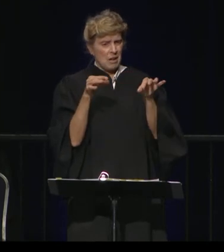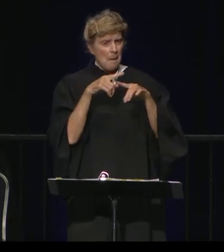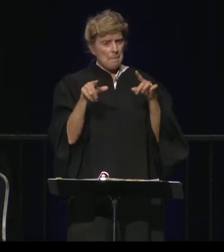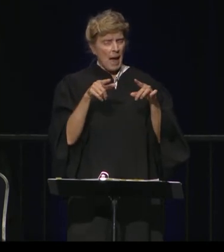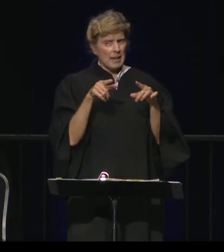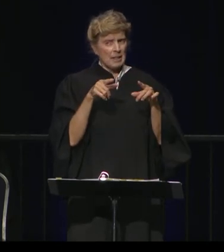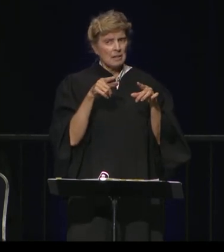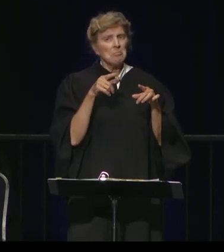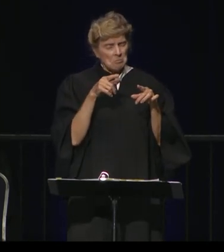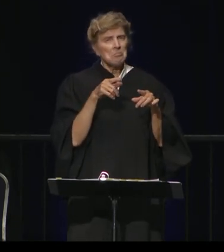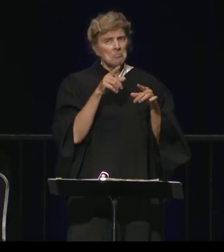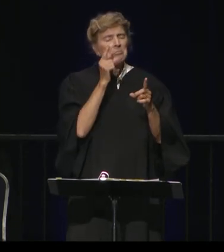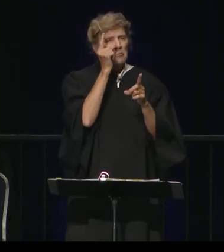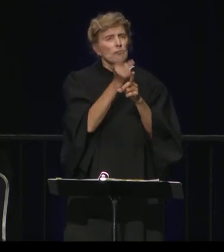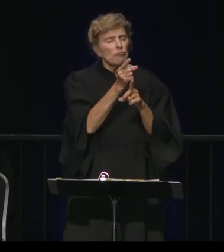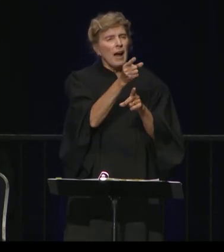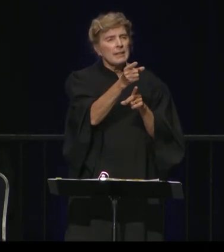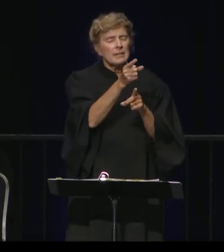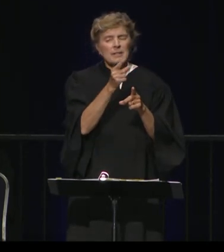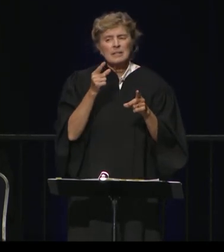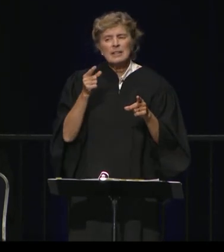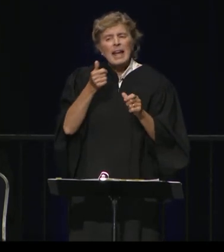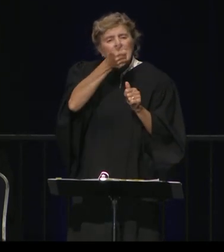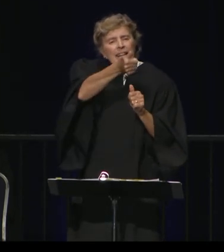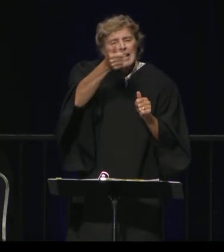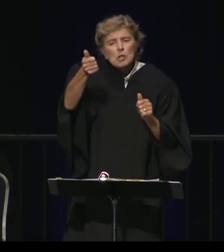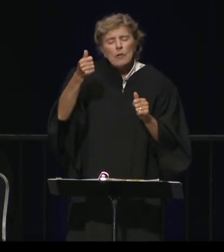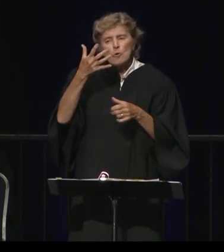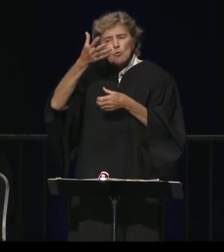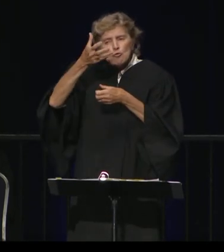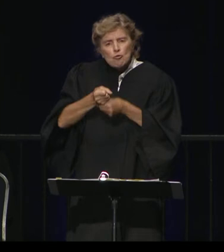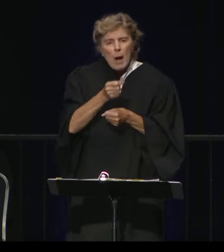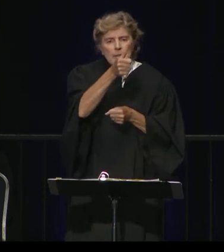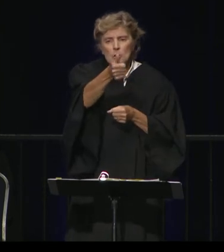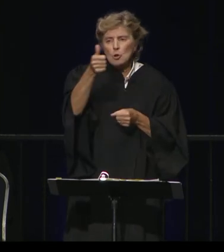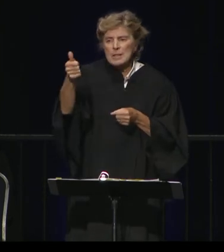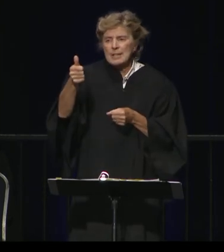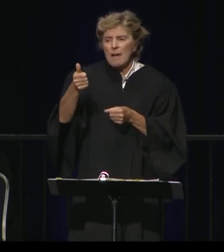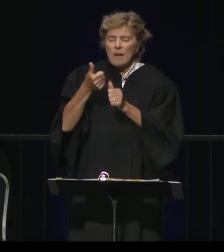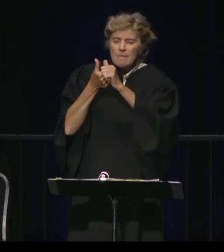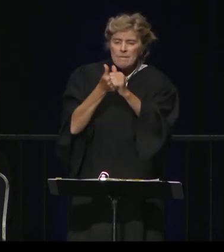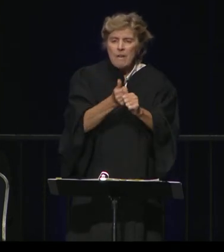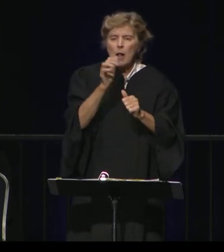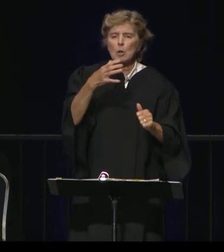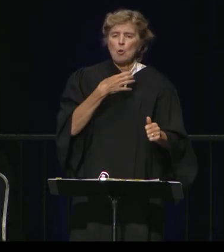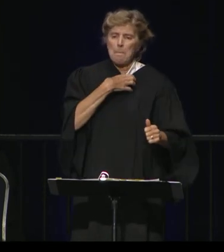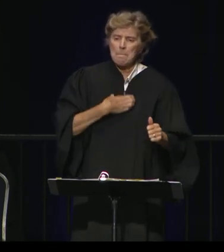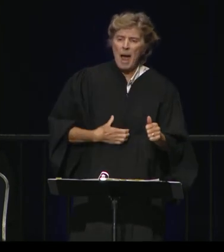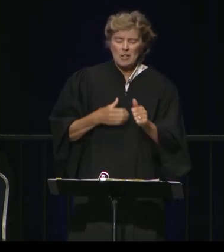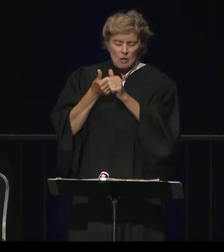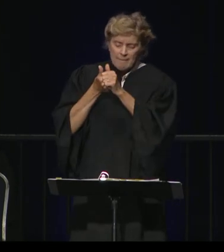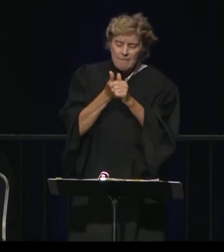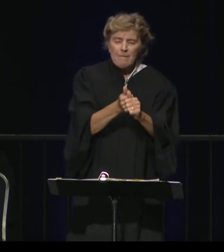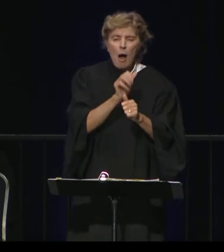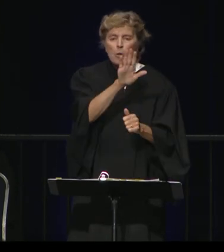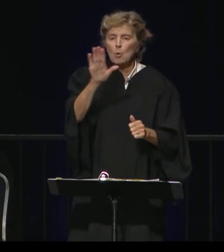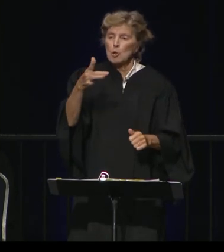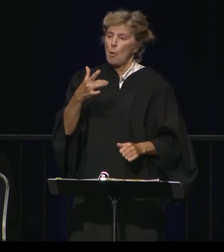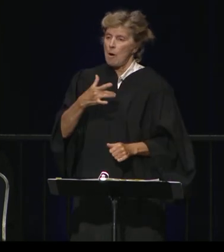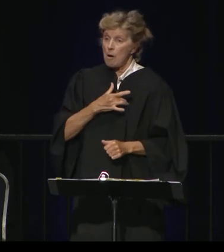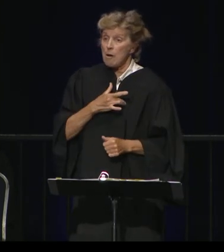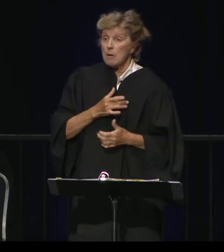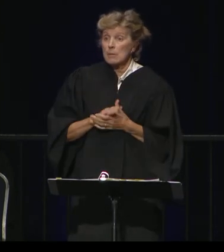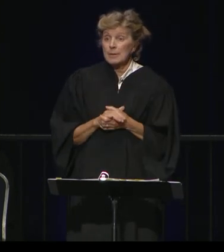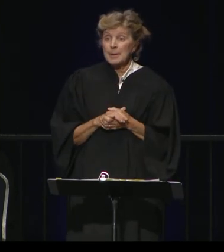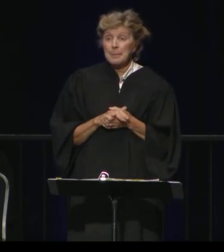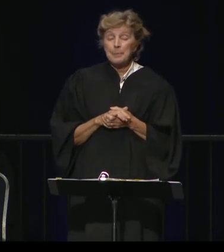all hope that each of you trust yourself and your own passions, that you follow your heart. We also hope